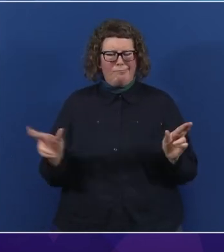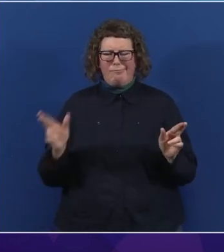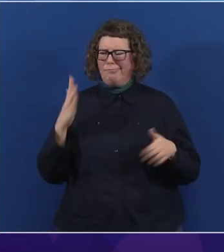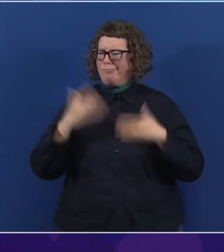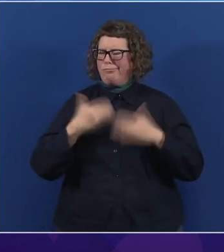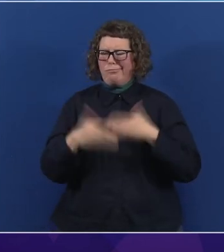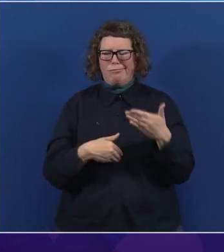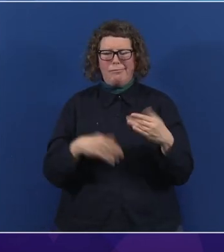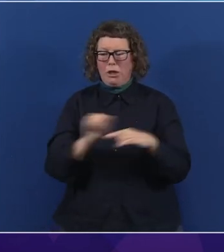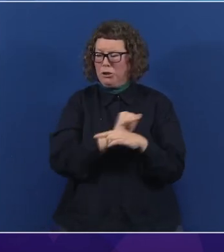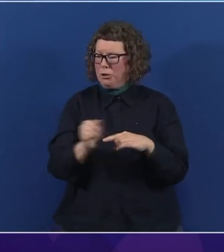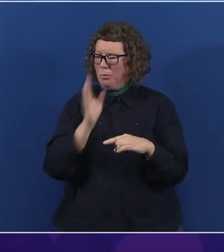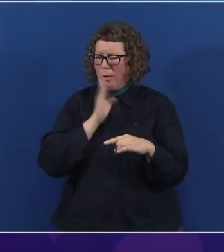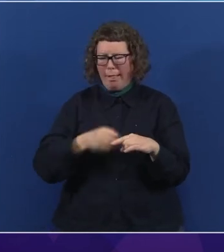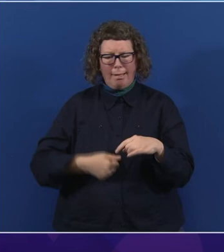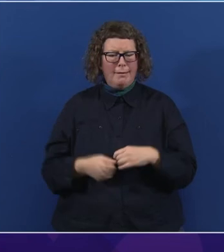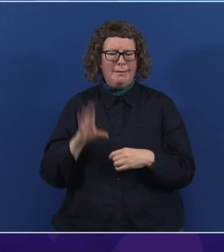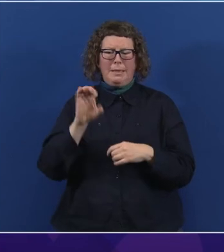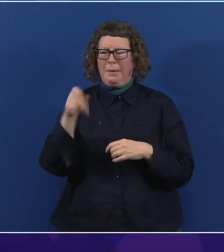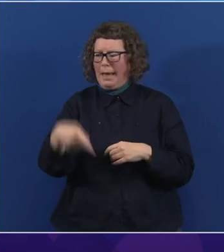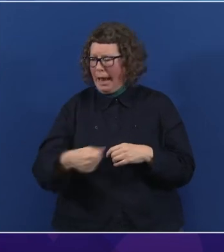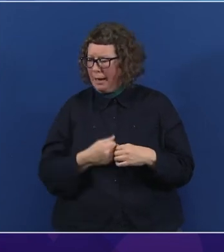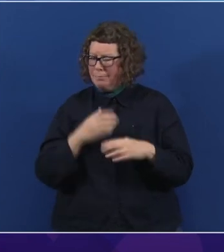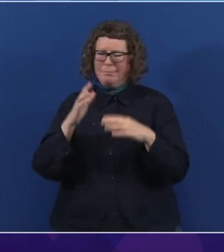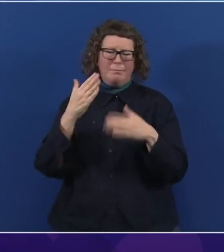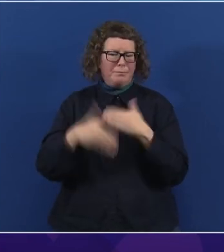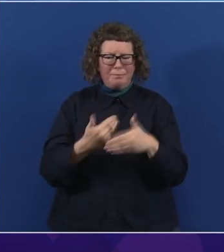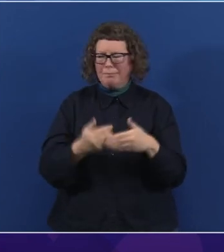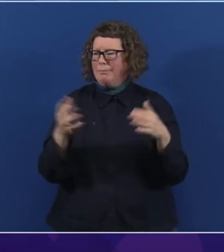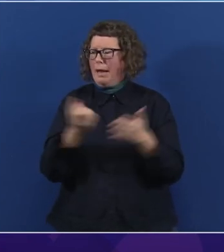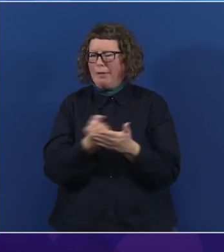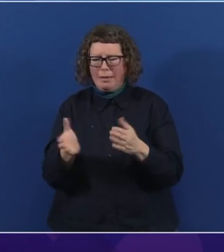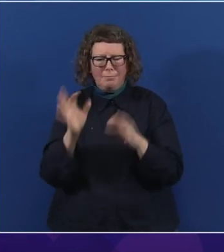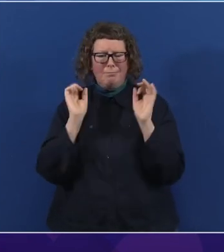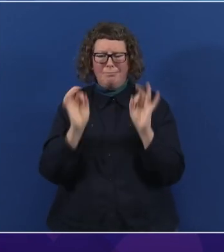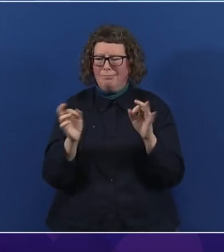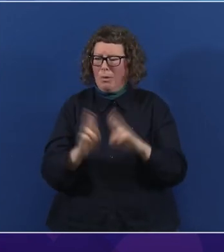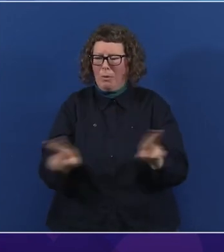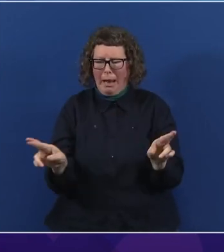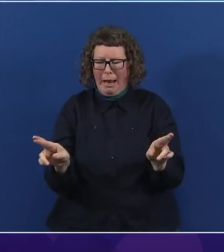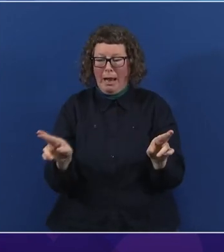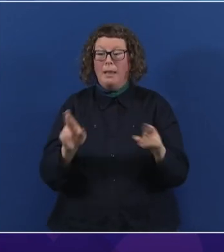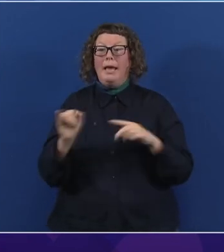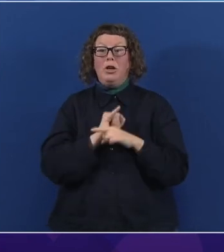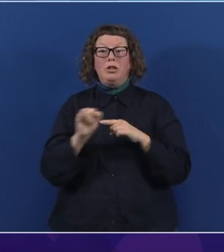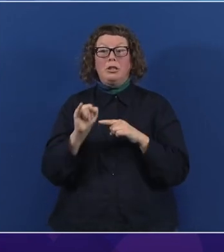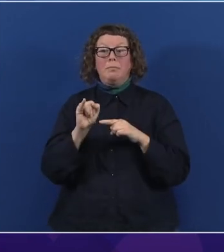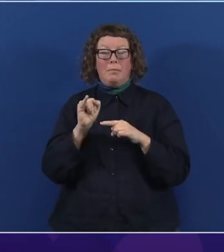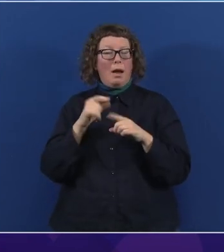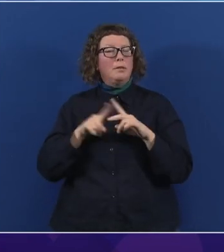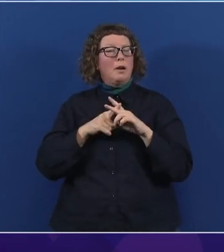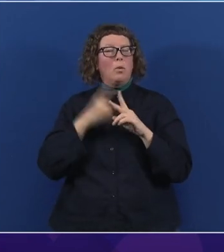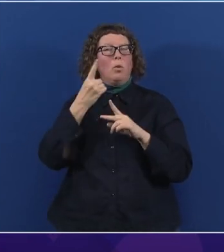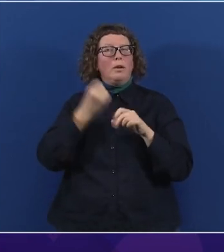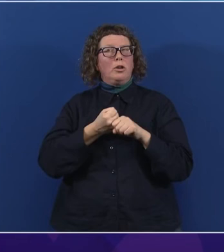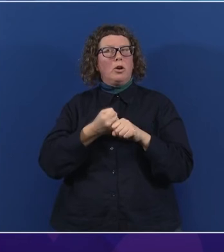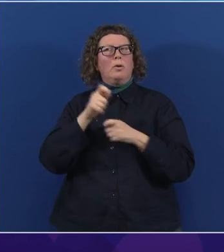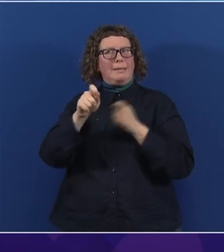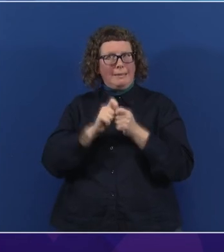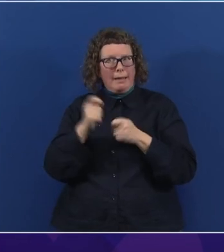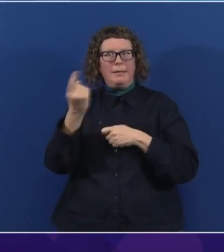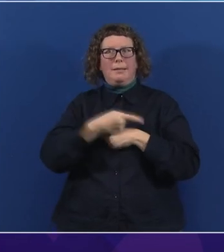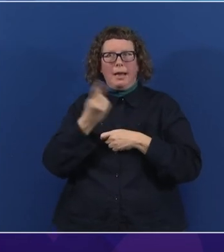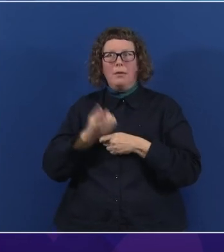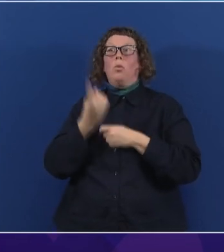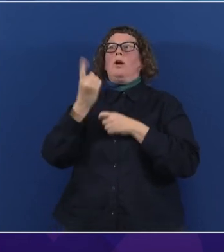internship, obtaining a full-time job, and then getting my CPA. But as I started my internship exactly 1 year ago today,